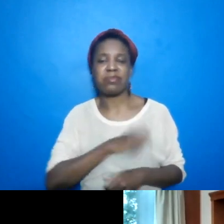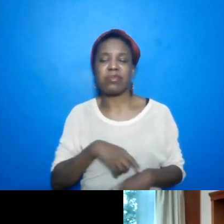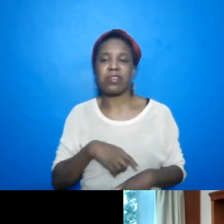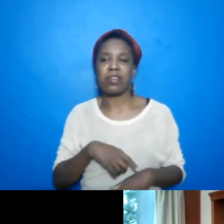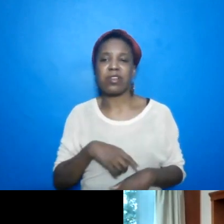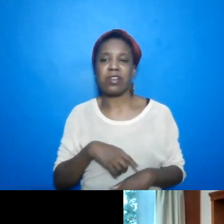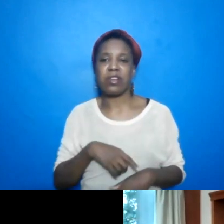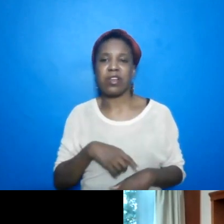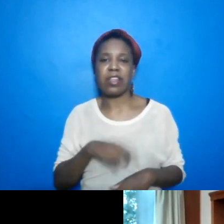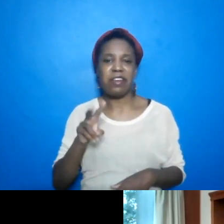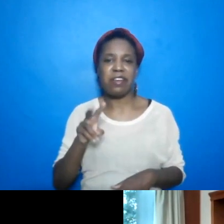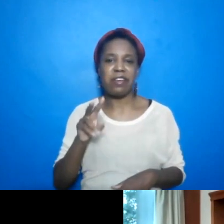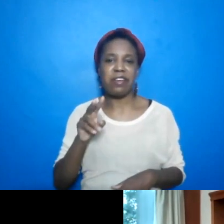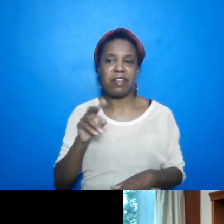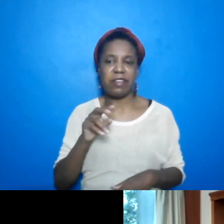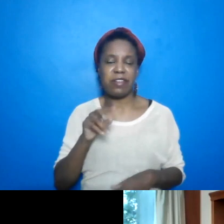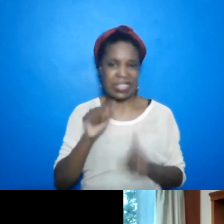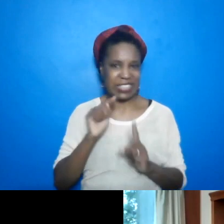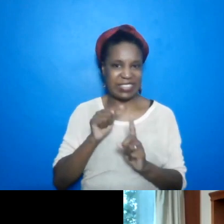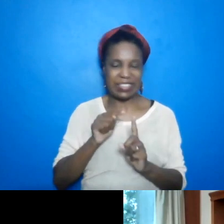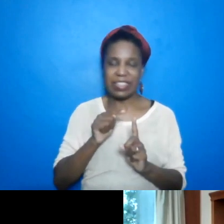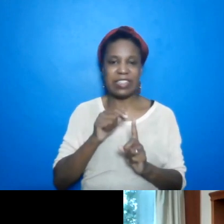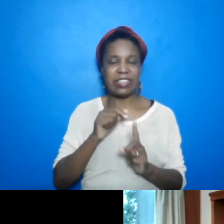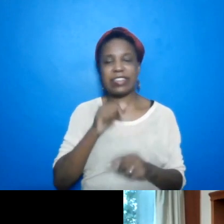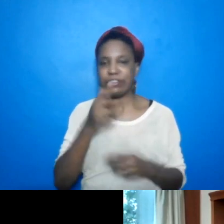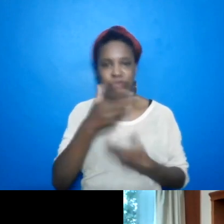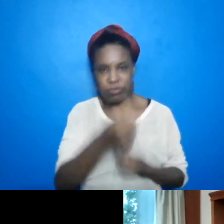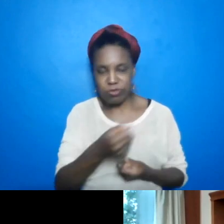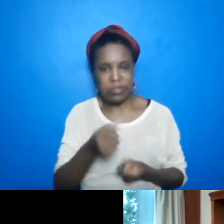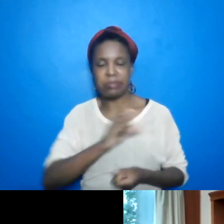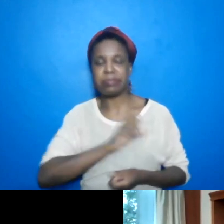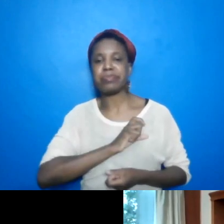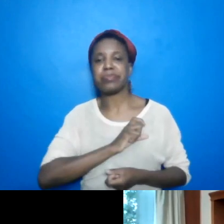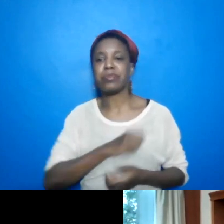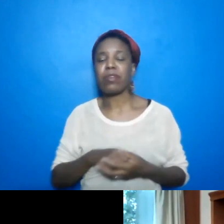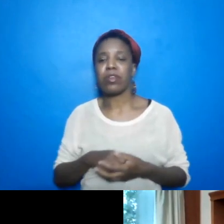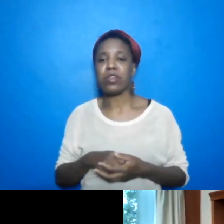what you do: call the police, refuse to speak in English.